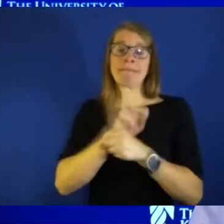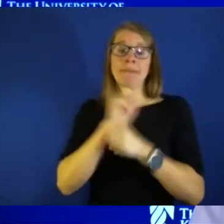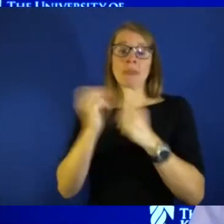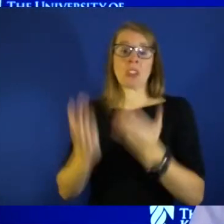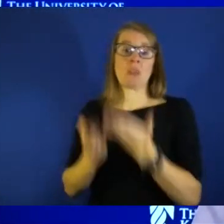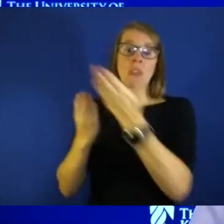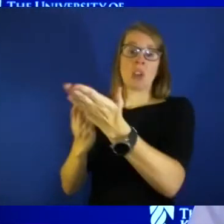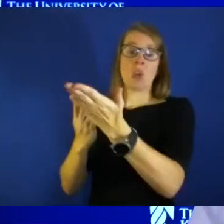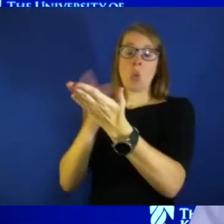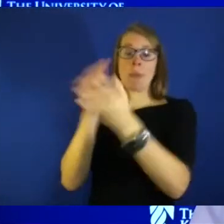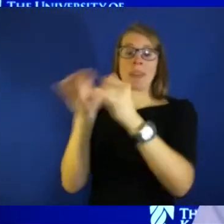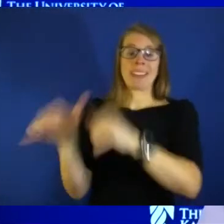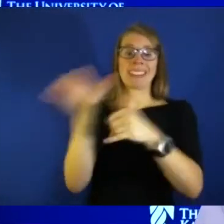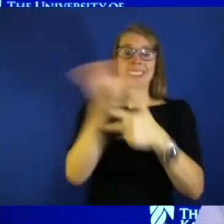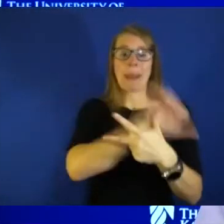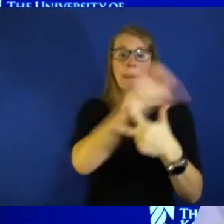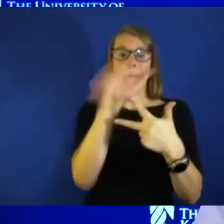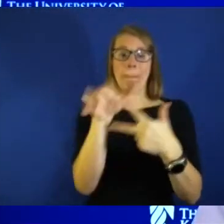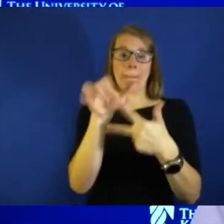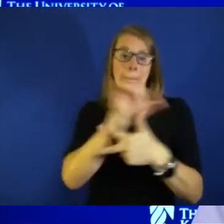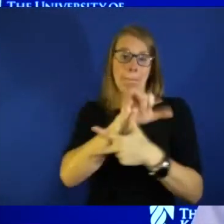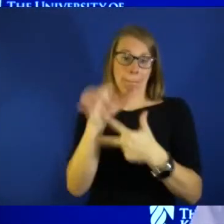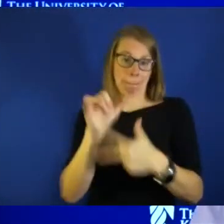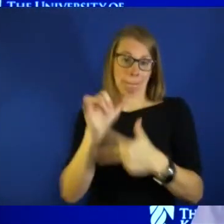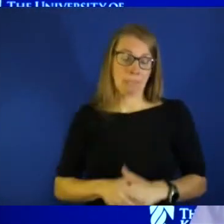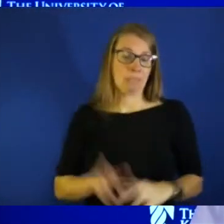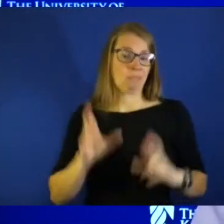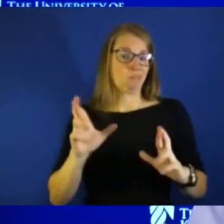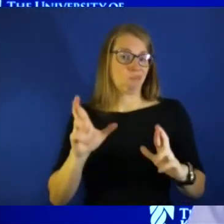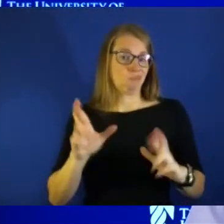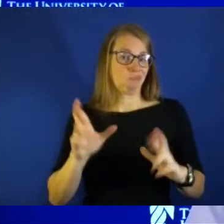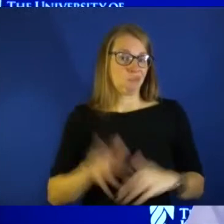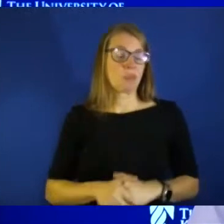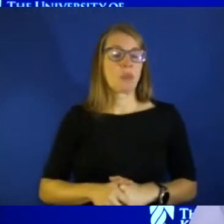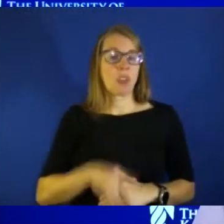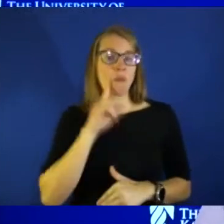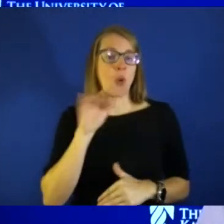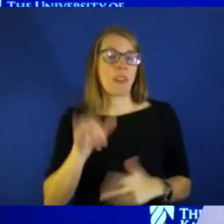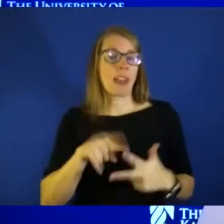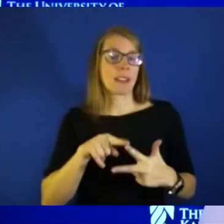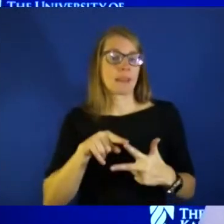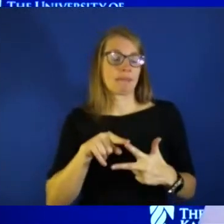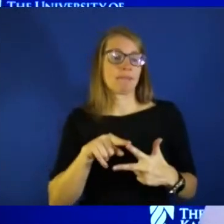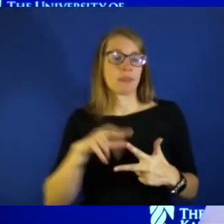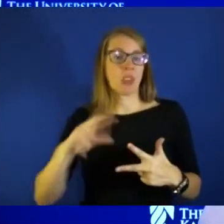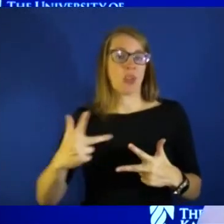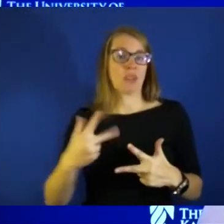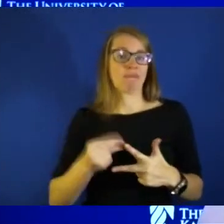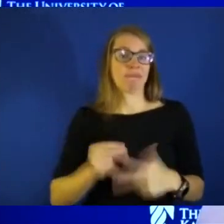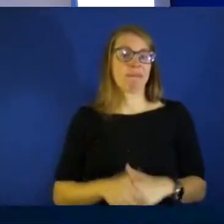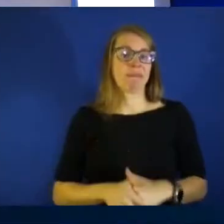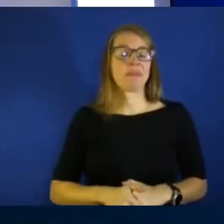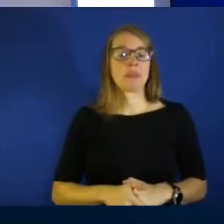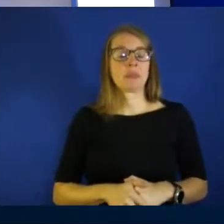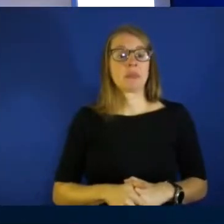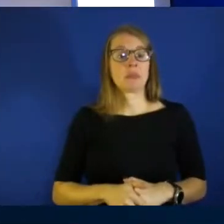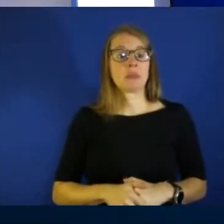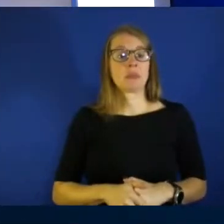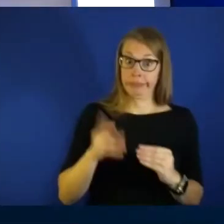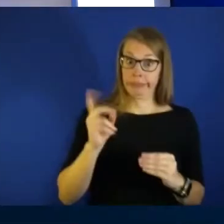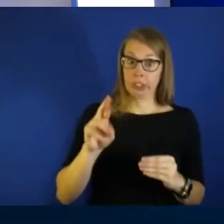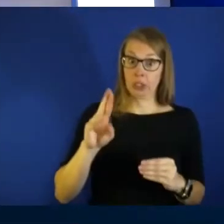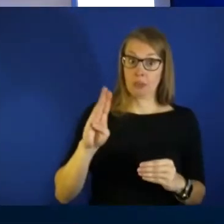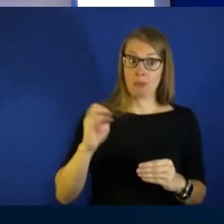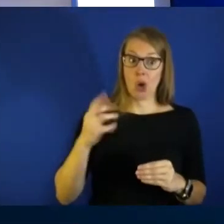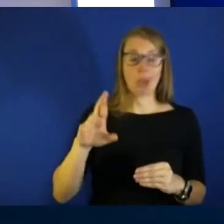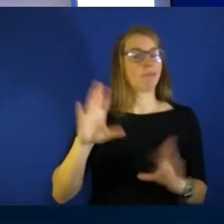same or similar to what Pfizer is right now for that Moderna mRNA vaccine. Anything to add, Dr. Bahr? No, you covered